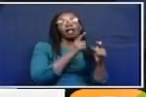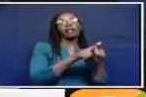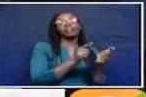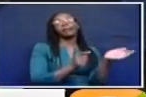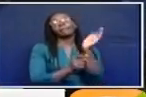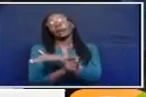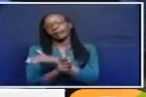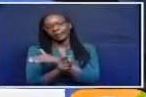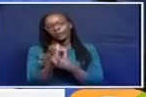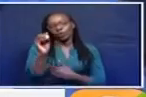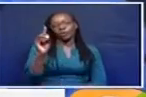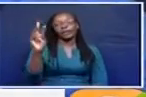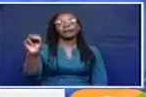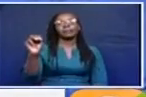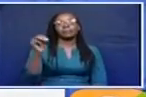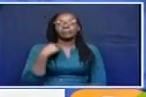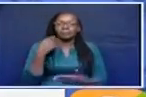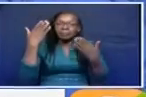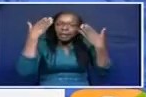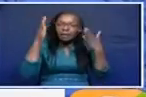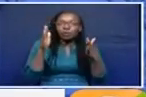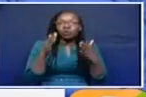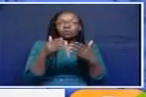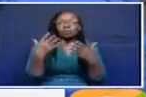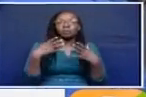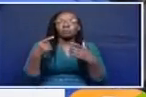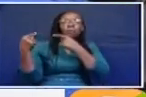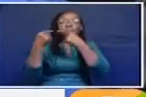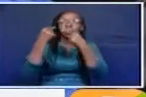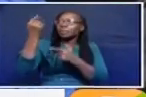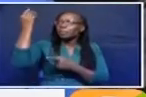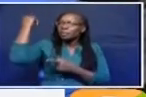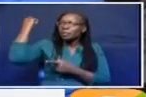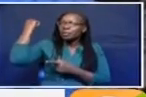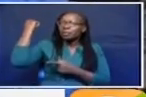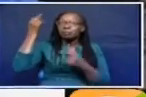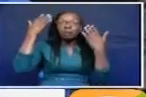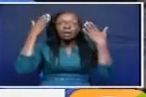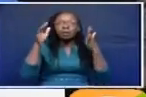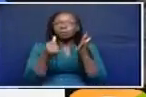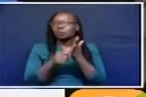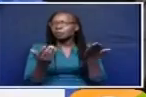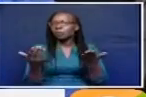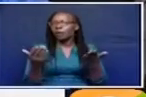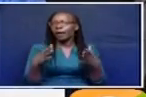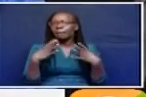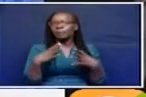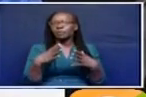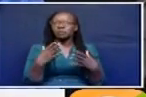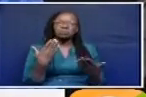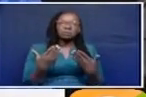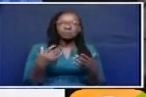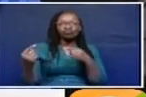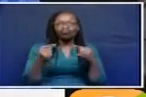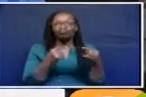to ODM. I don't know what the commotion is about behind me, just people trying to agitate for